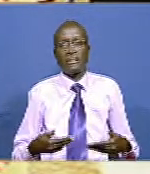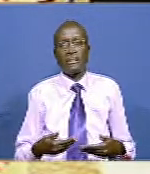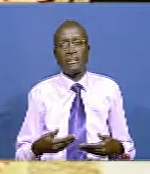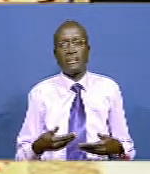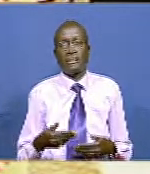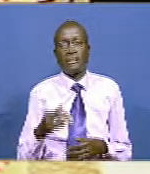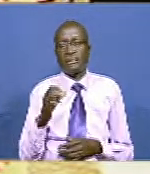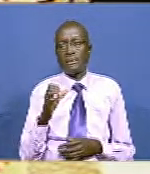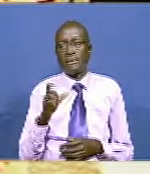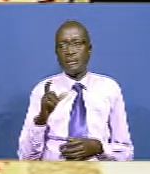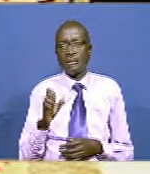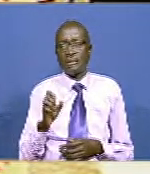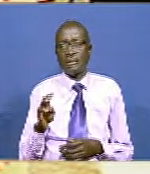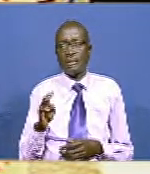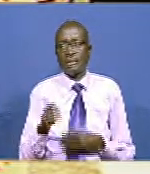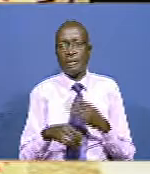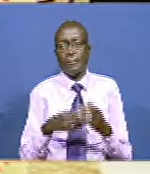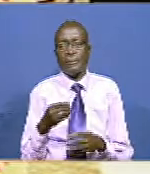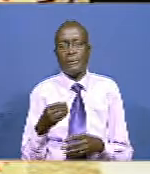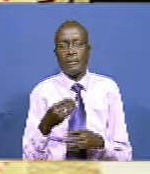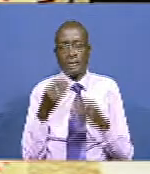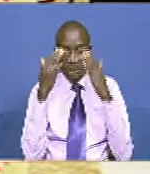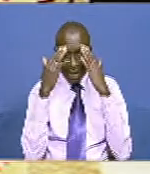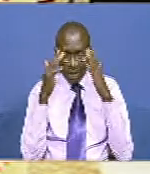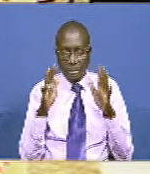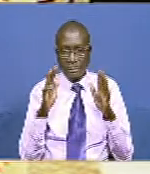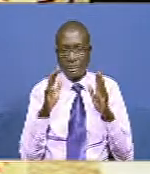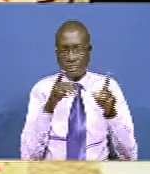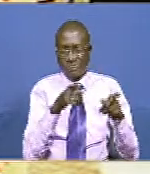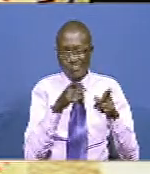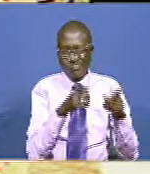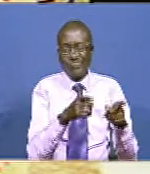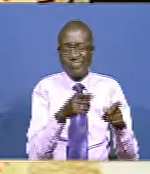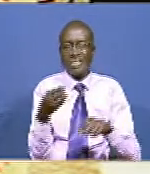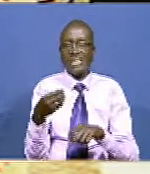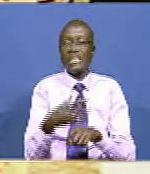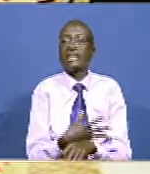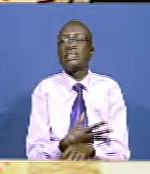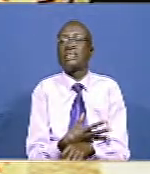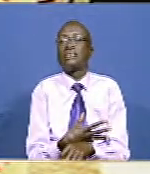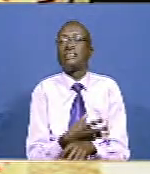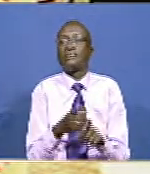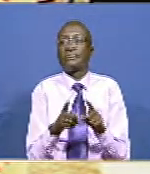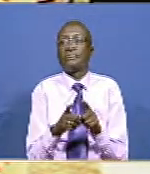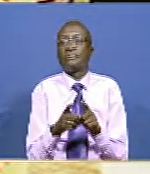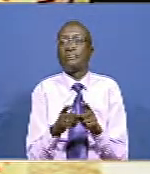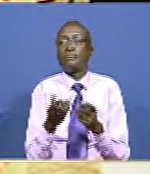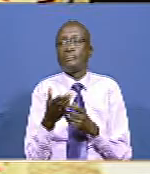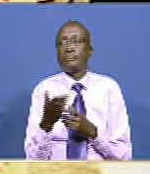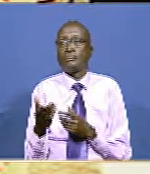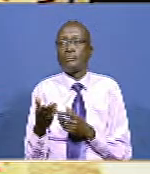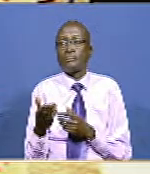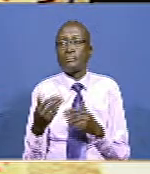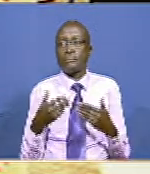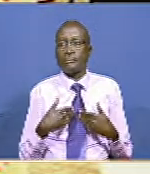celeb. It's about cancer awareness and yeah. Anakashif cancer by day. So, and then he has a piece also. And then later